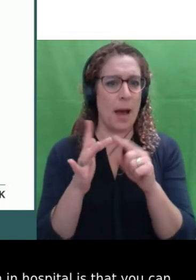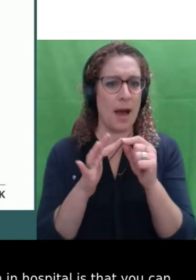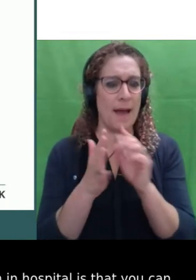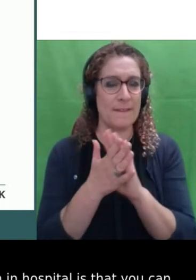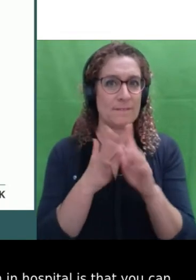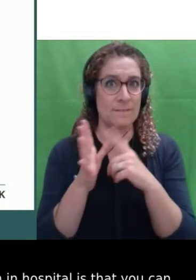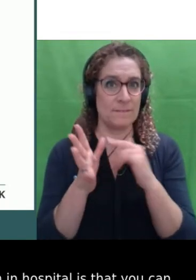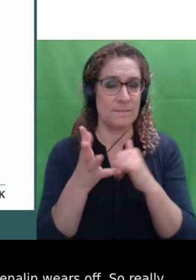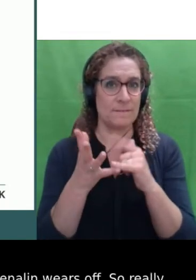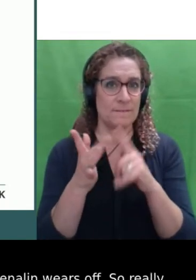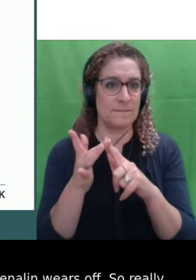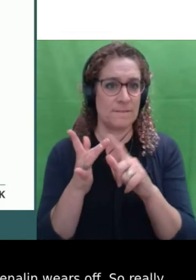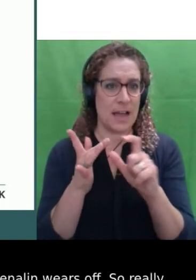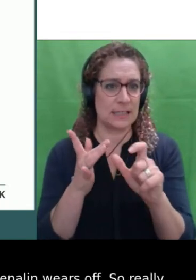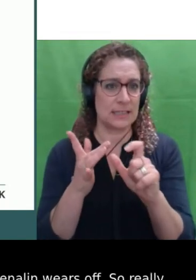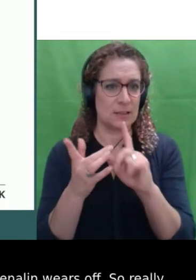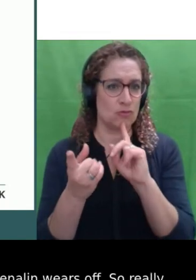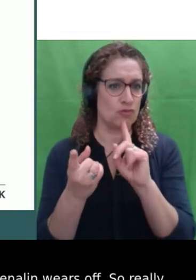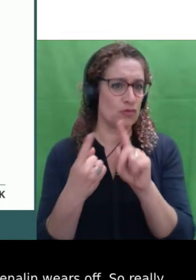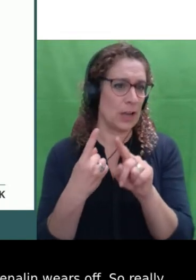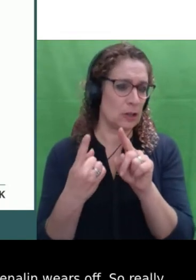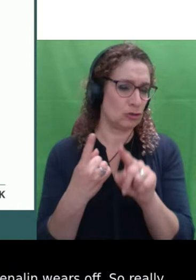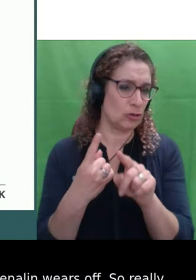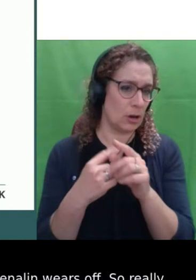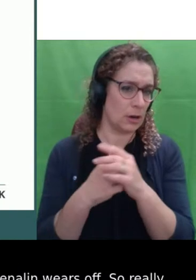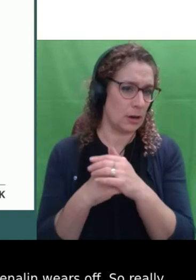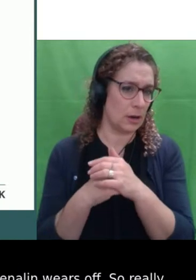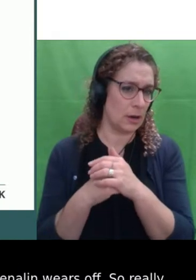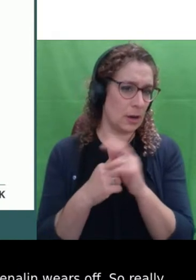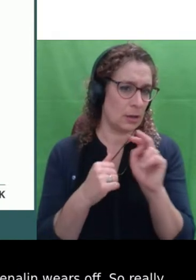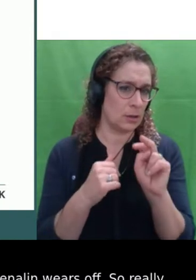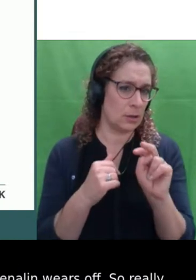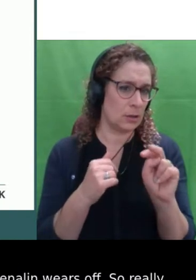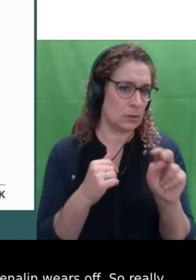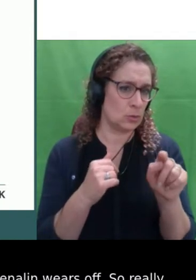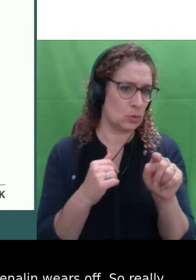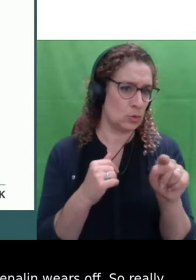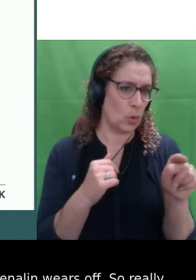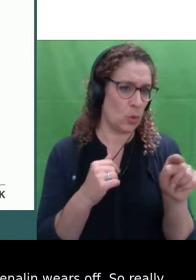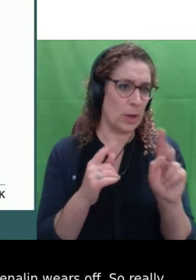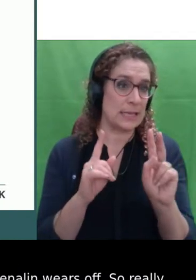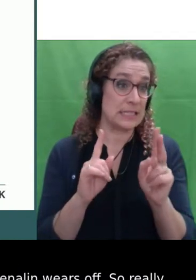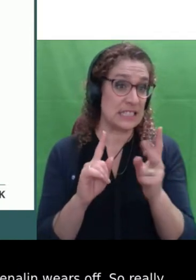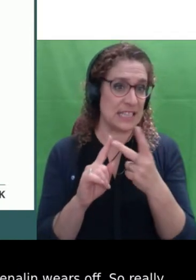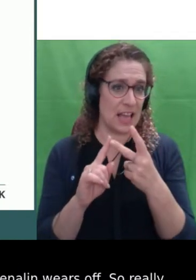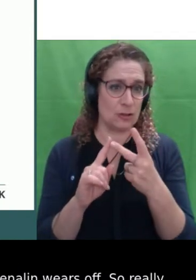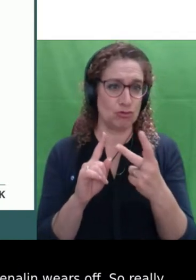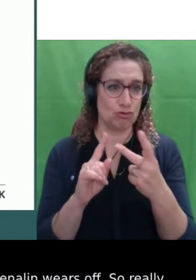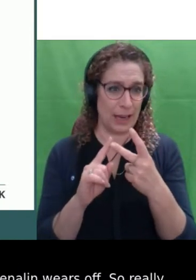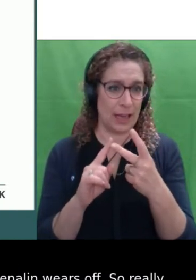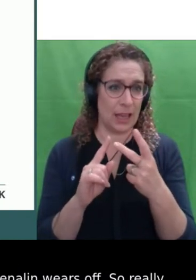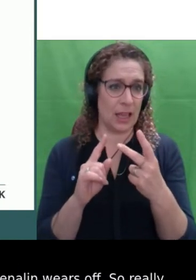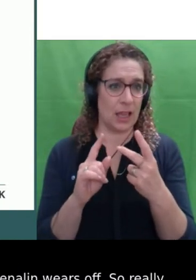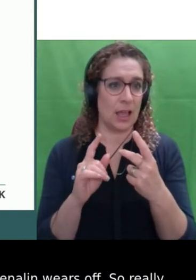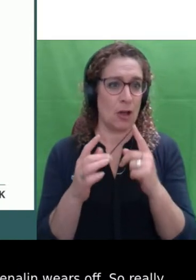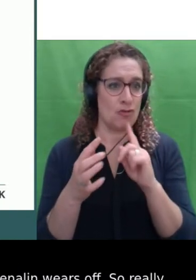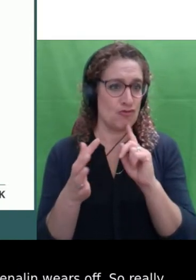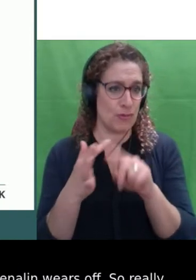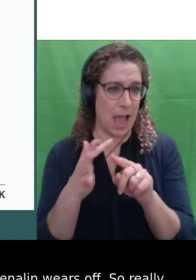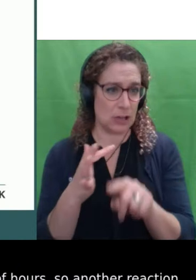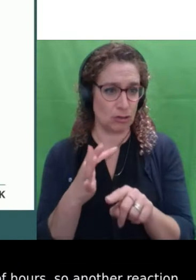monitoring hospital for a number of hours so another reaction doesn't you know occurring for the treatment required so guidance is usually